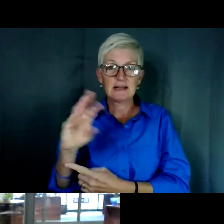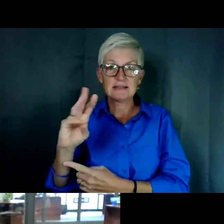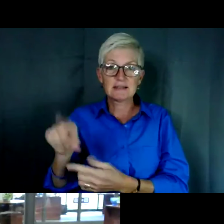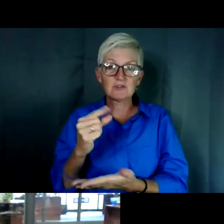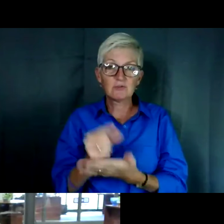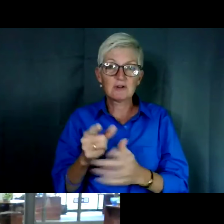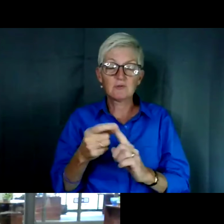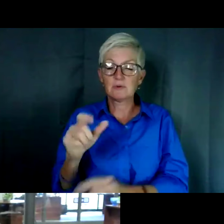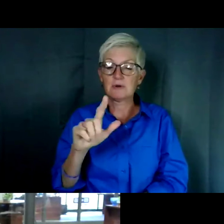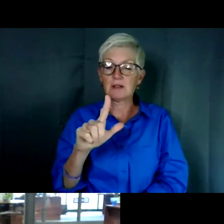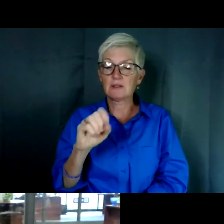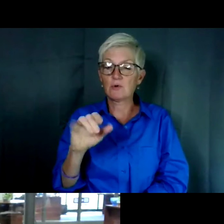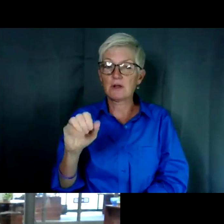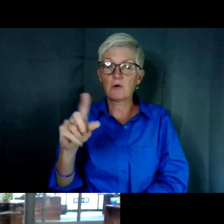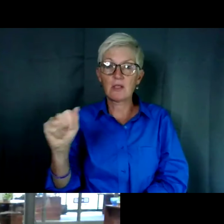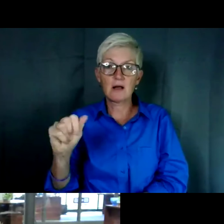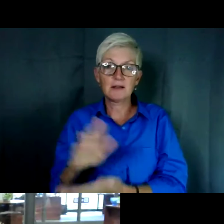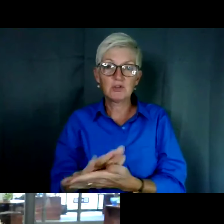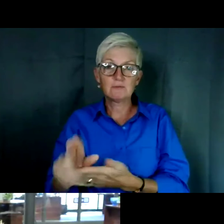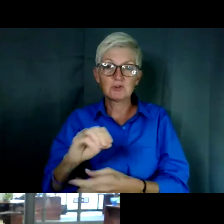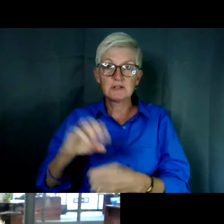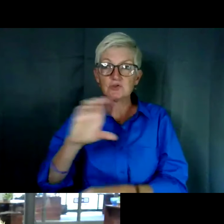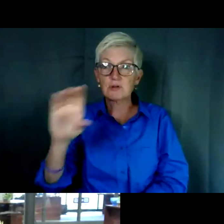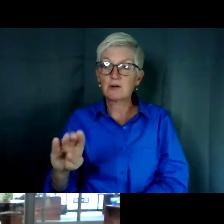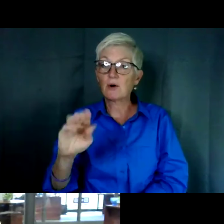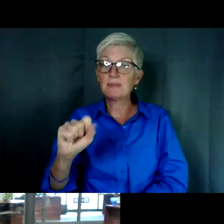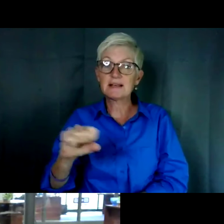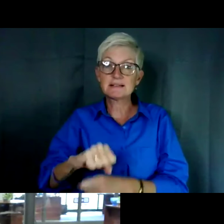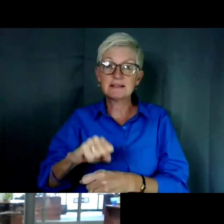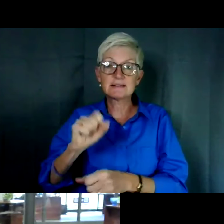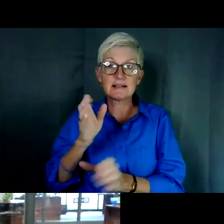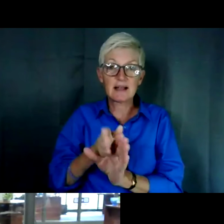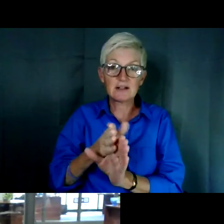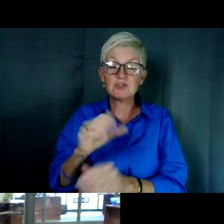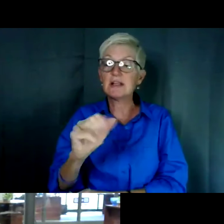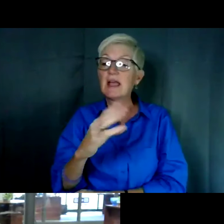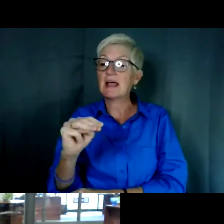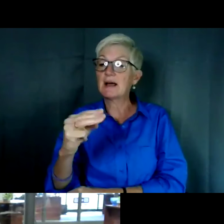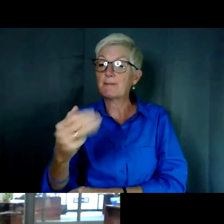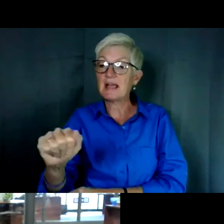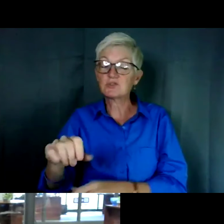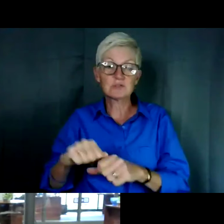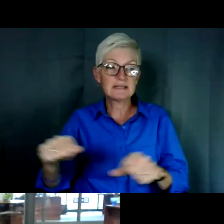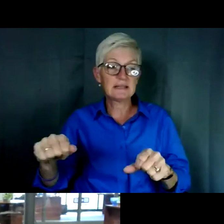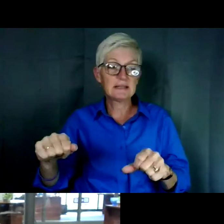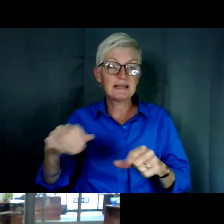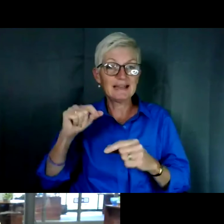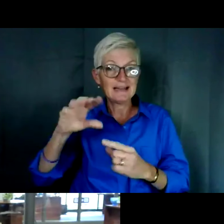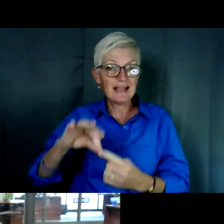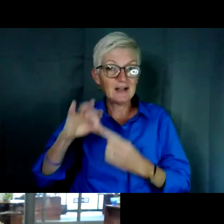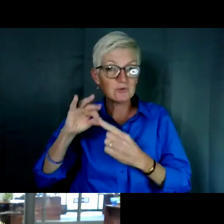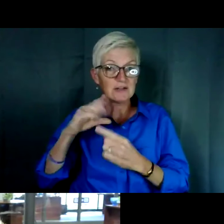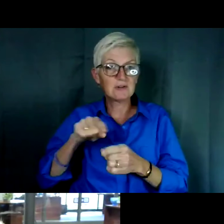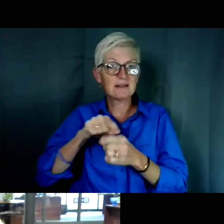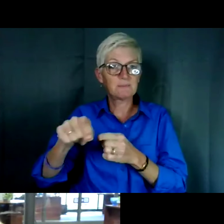from Loyola University Chicago with a BS in psychology and a master's in education specialist degree in